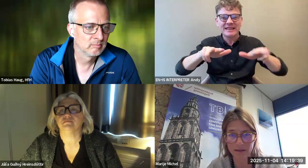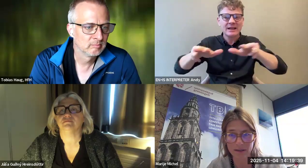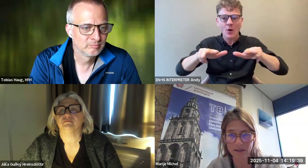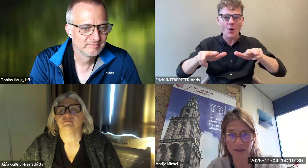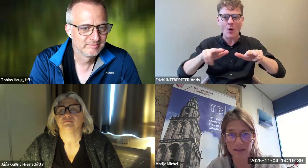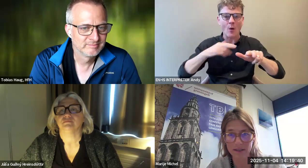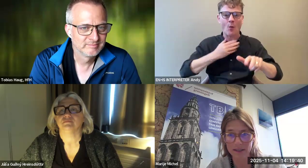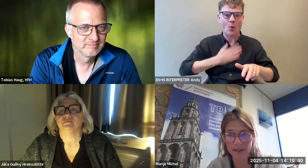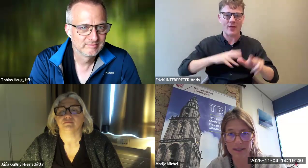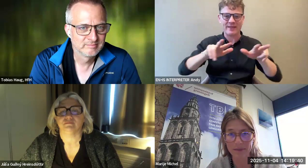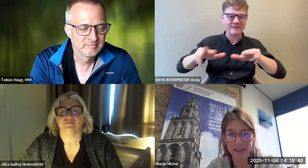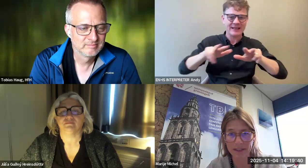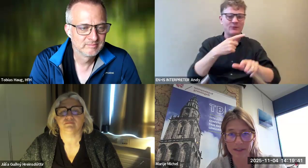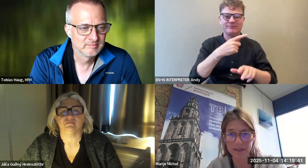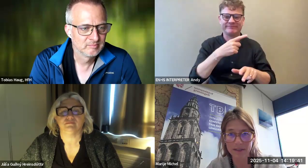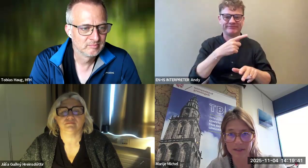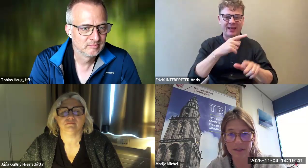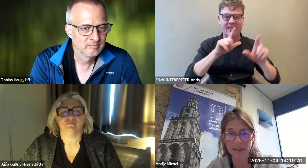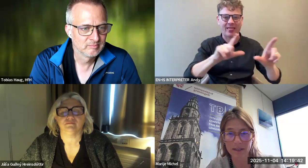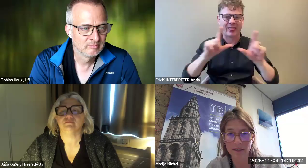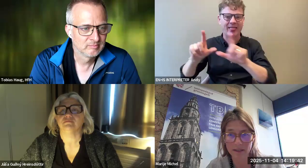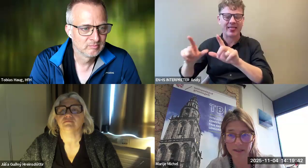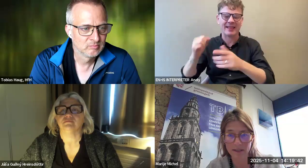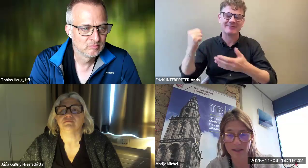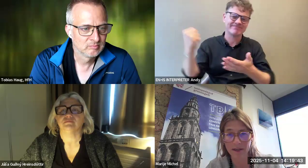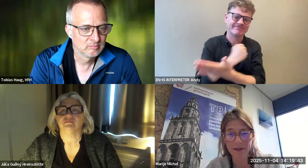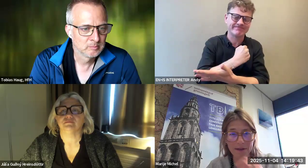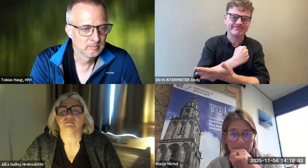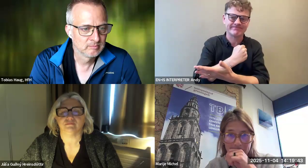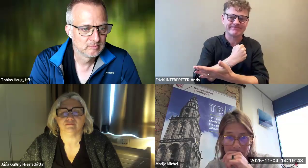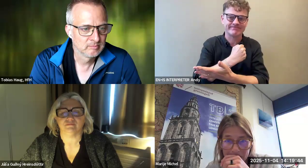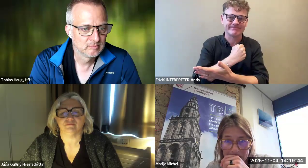think. That's a pity.